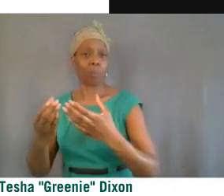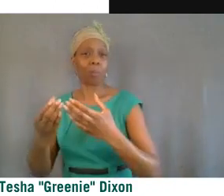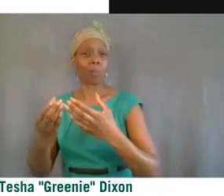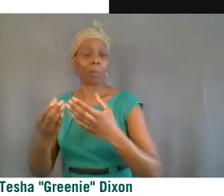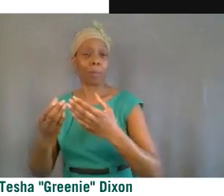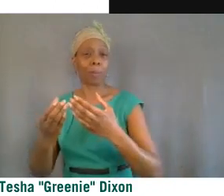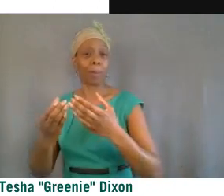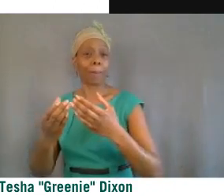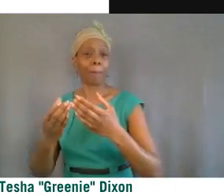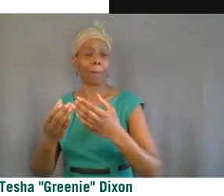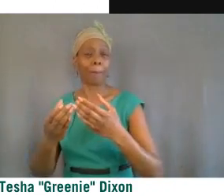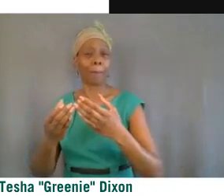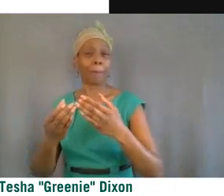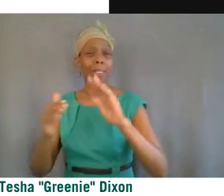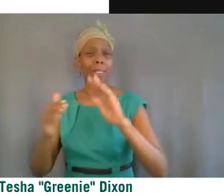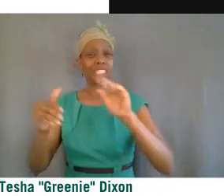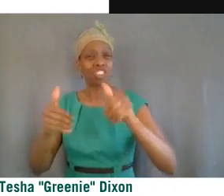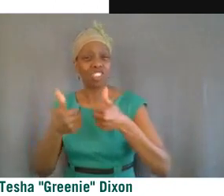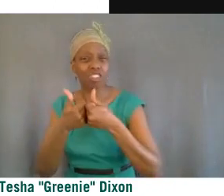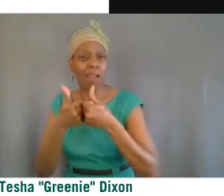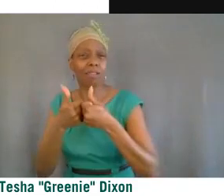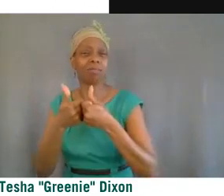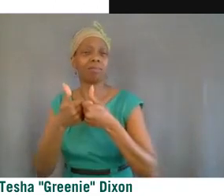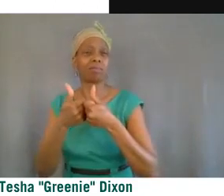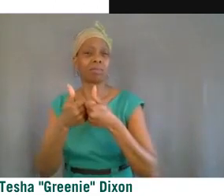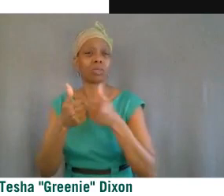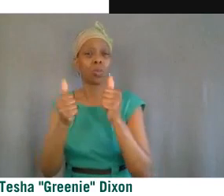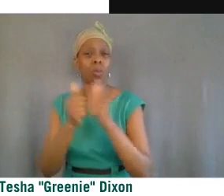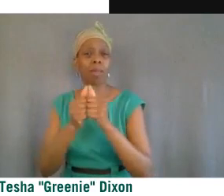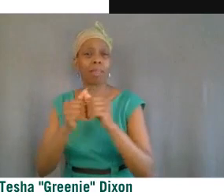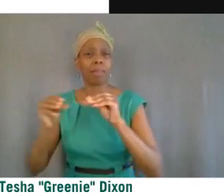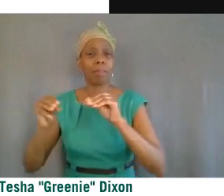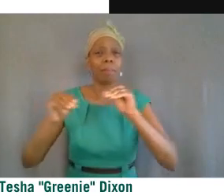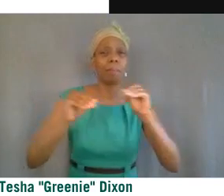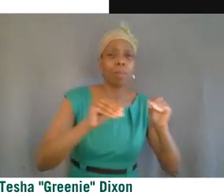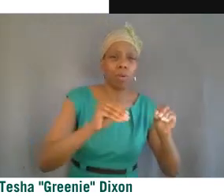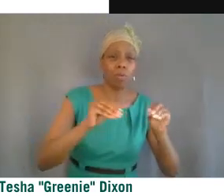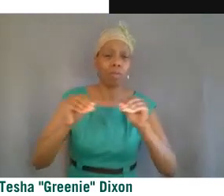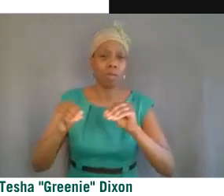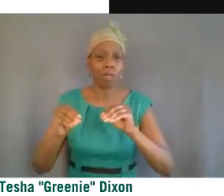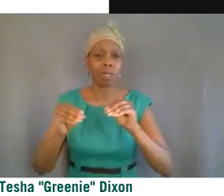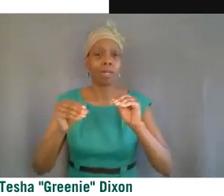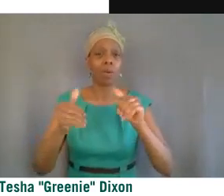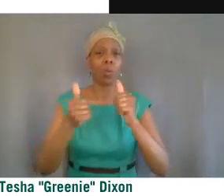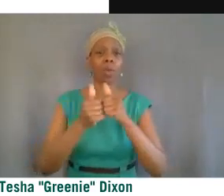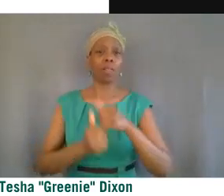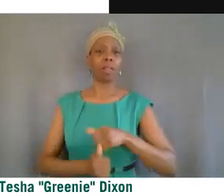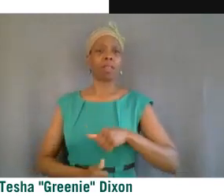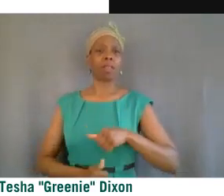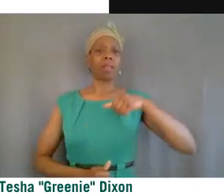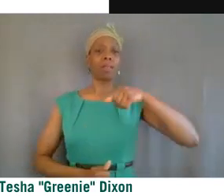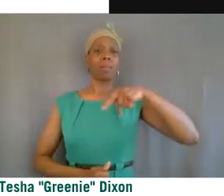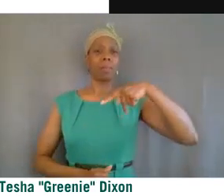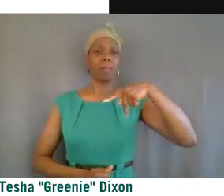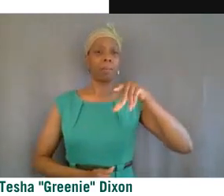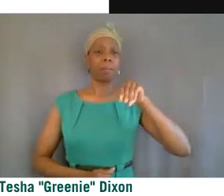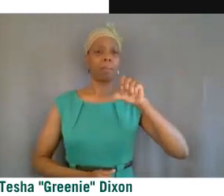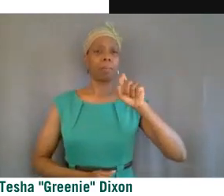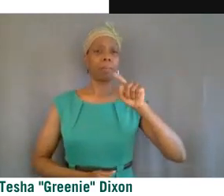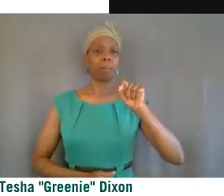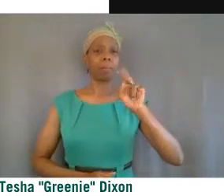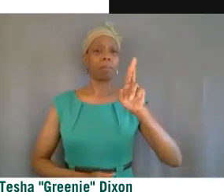challenges with movement and with posture that results